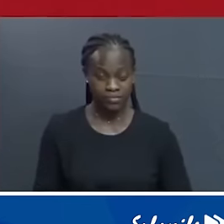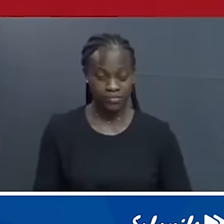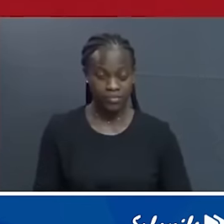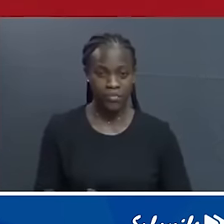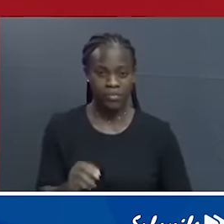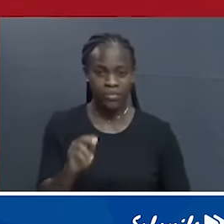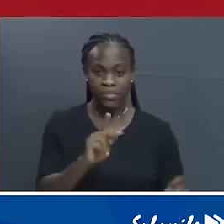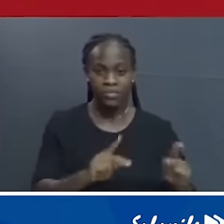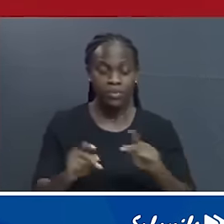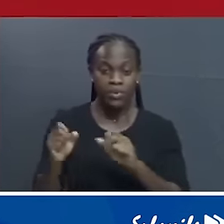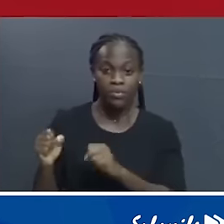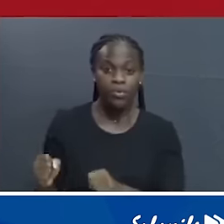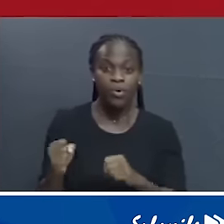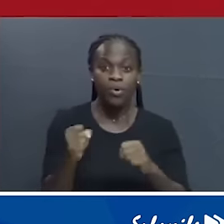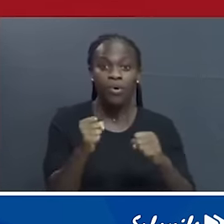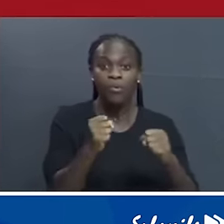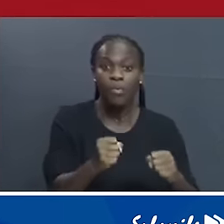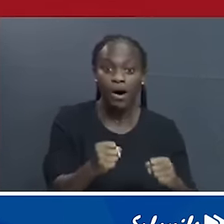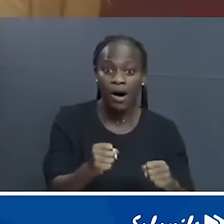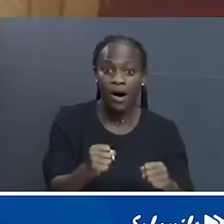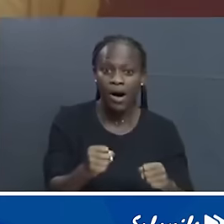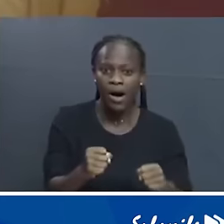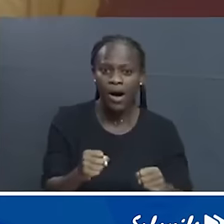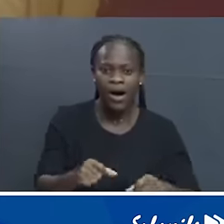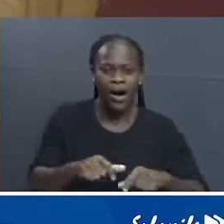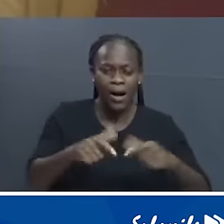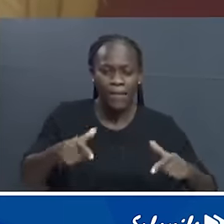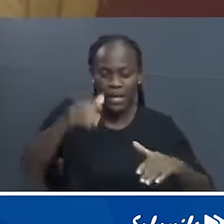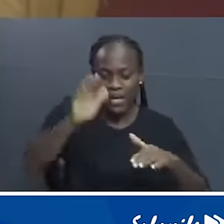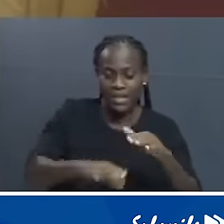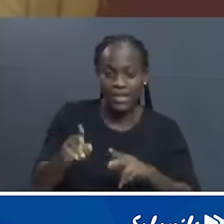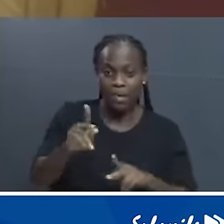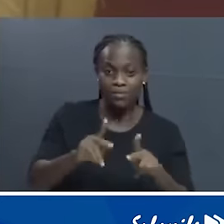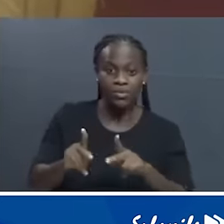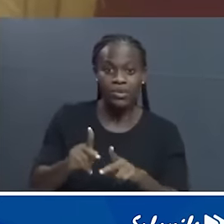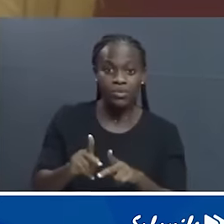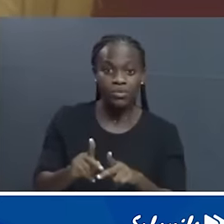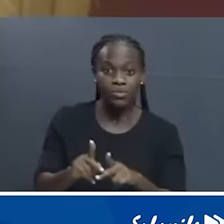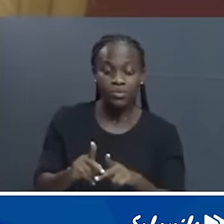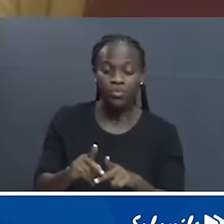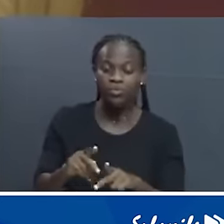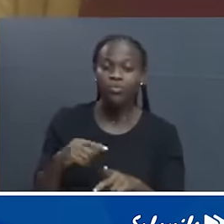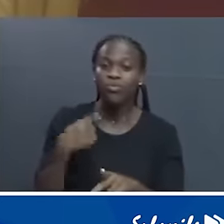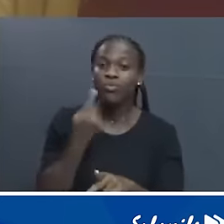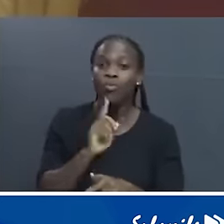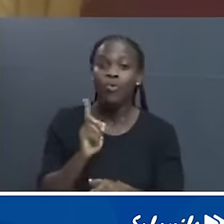people is stronger than the people in power.